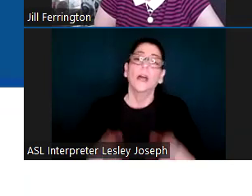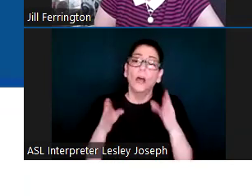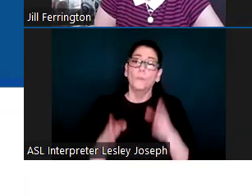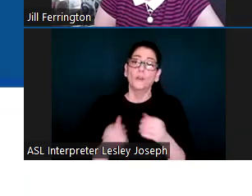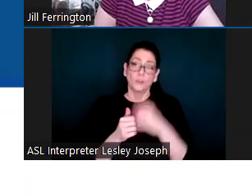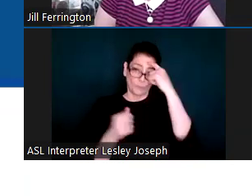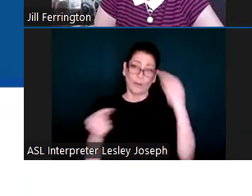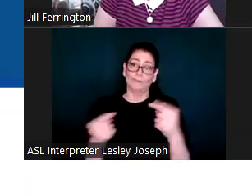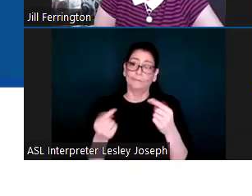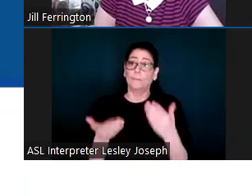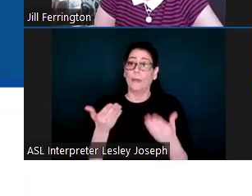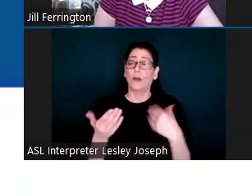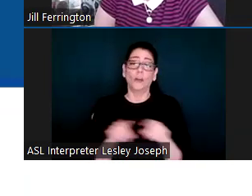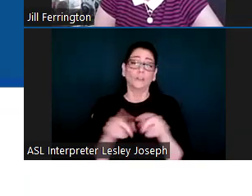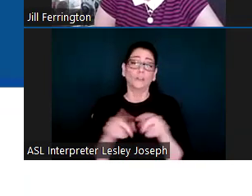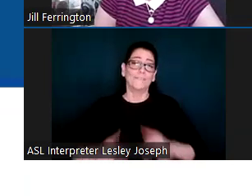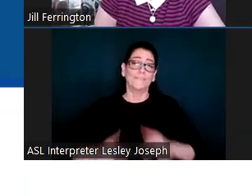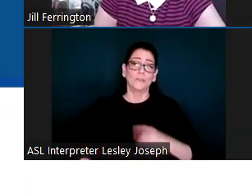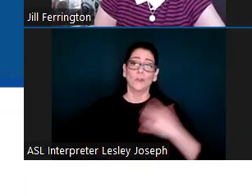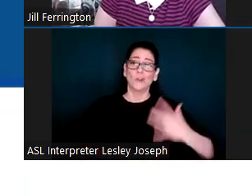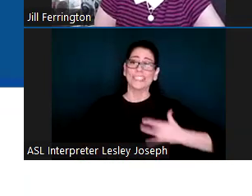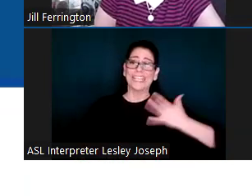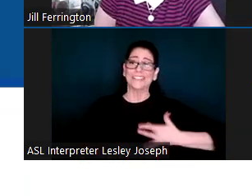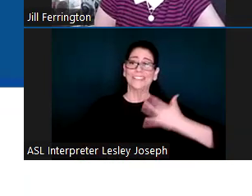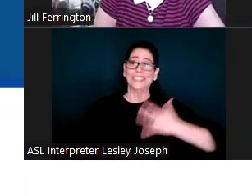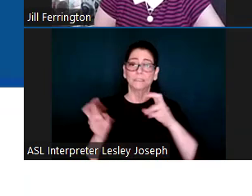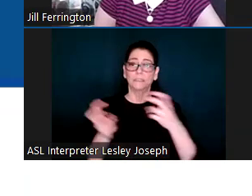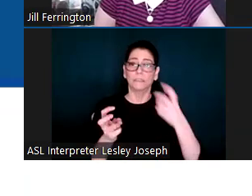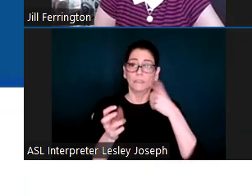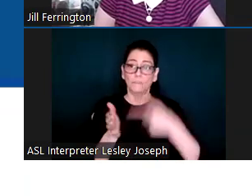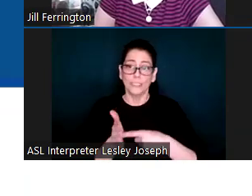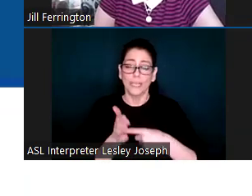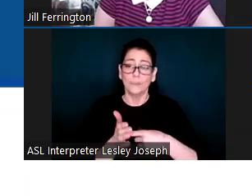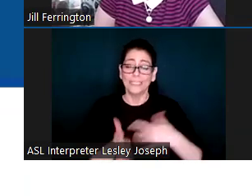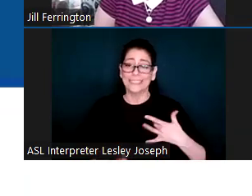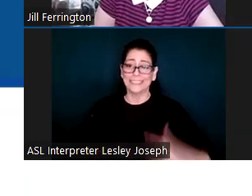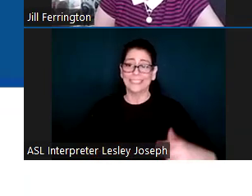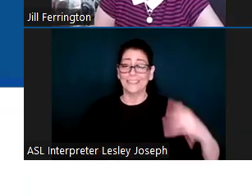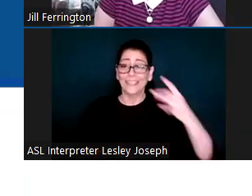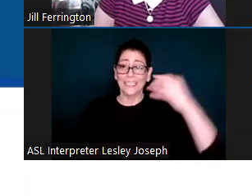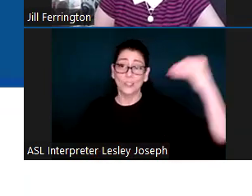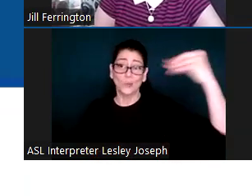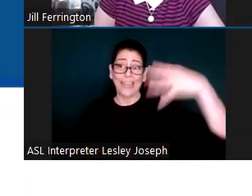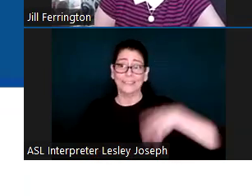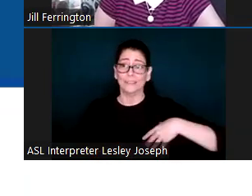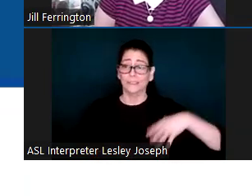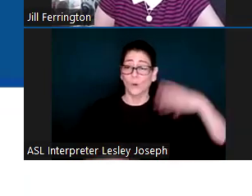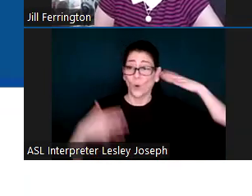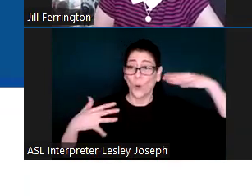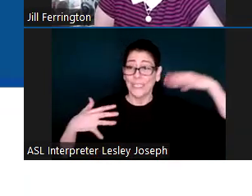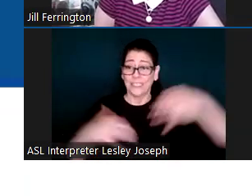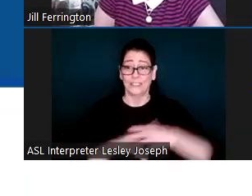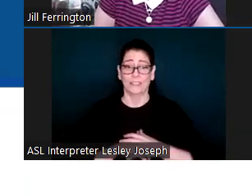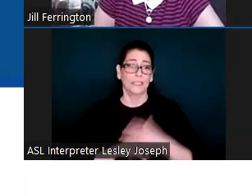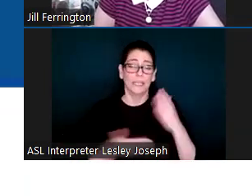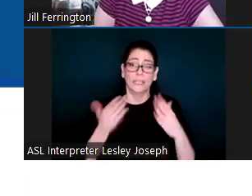have possible physical or sensory issues. An example might be light or noise sensitivity. So they may seem edgy